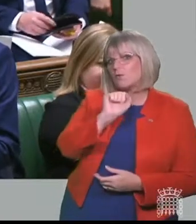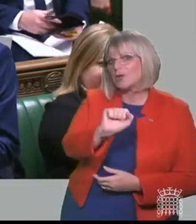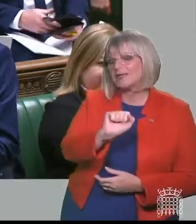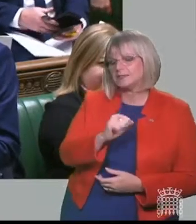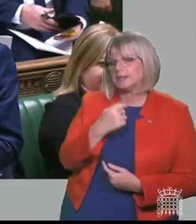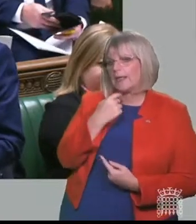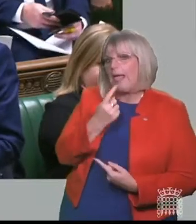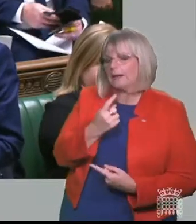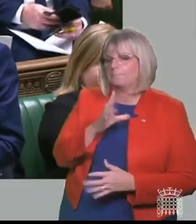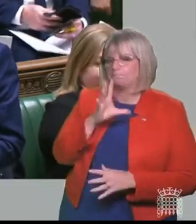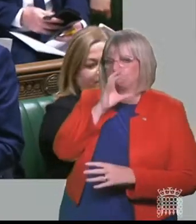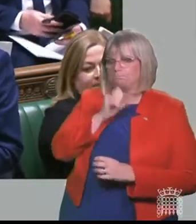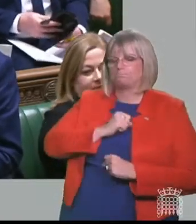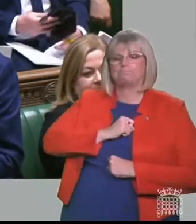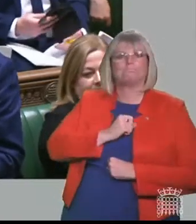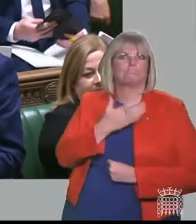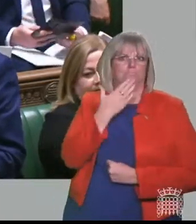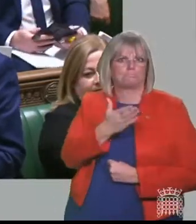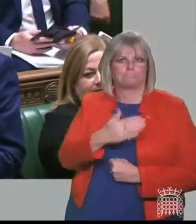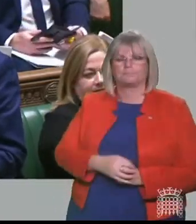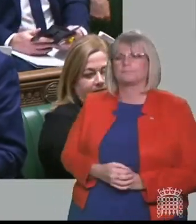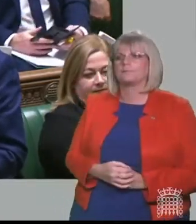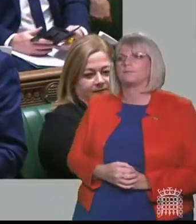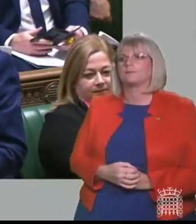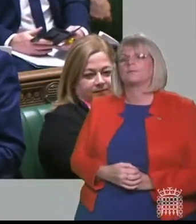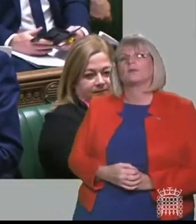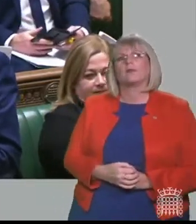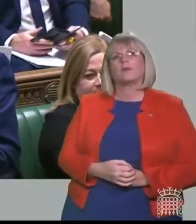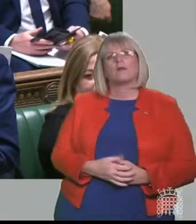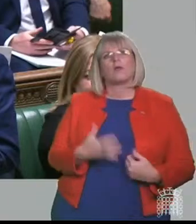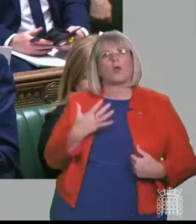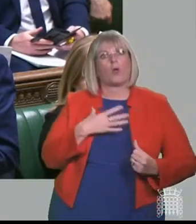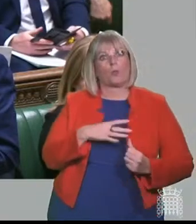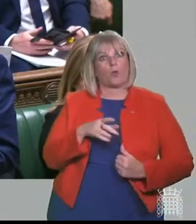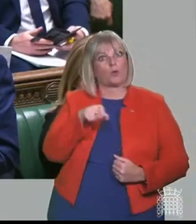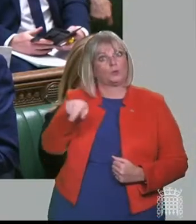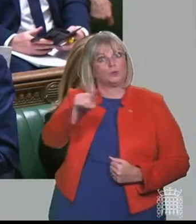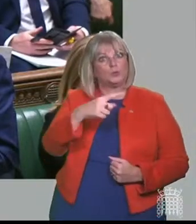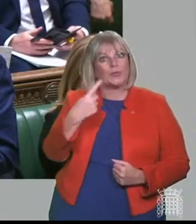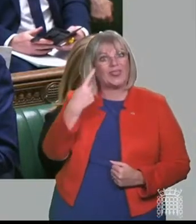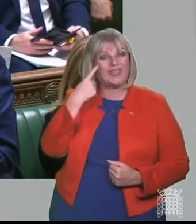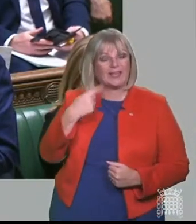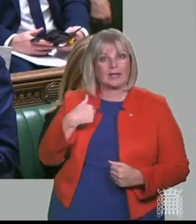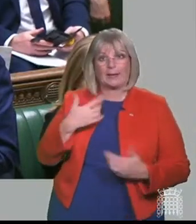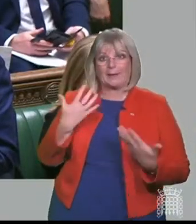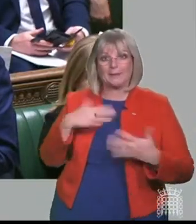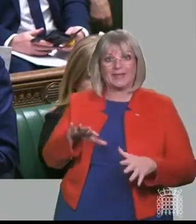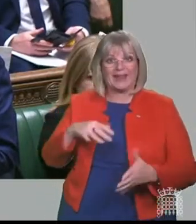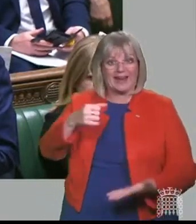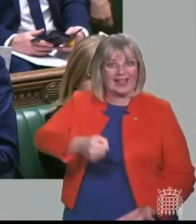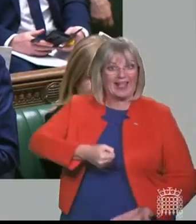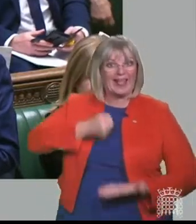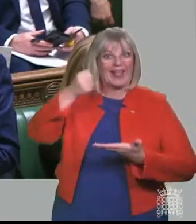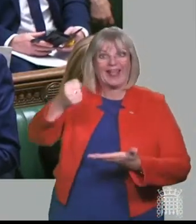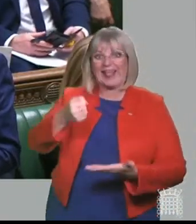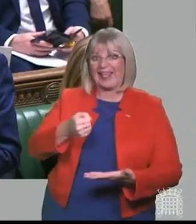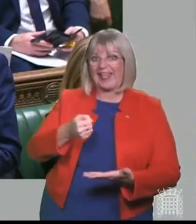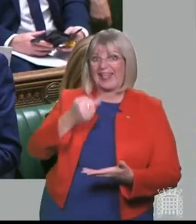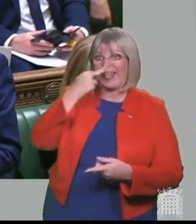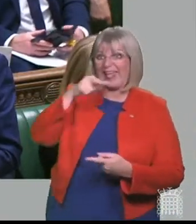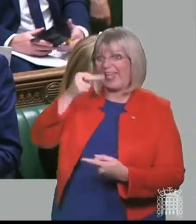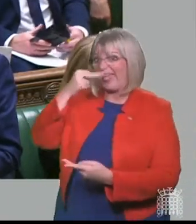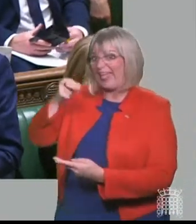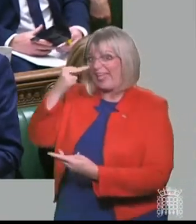Madam Deputy Speaker, the Chancellor wants you to think he's pulled a rabbit out of the hat today, but actually all he's done is pulled the wool over many